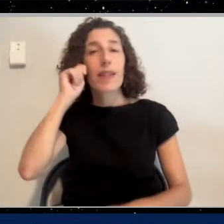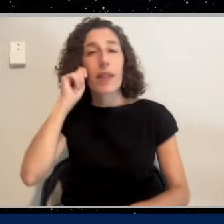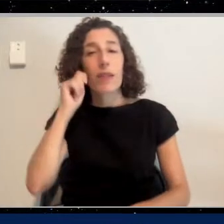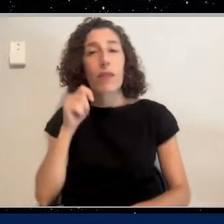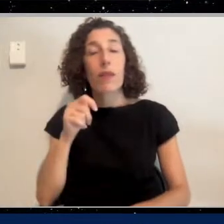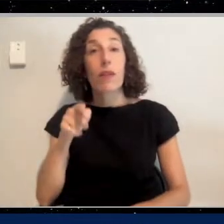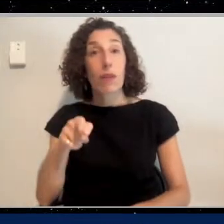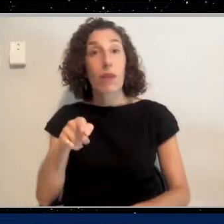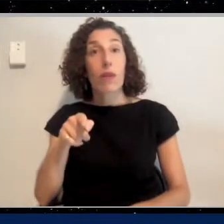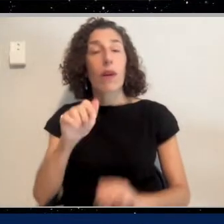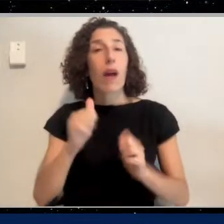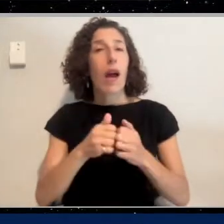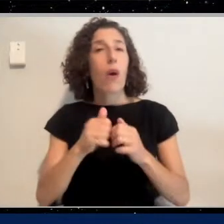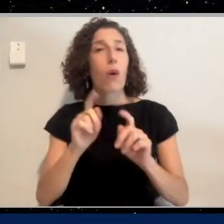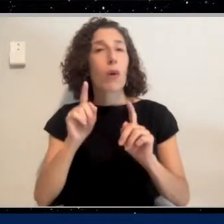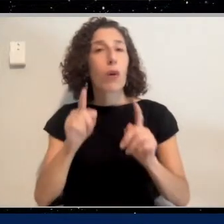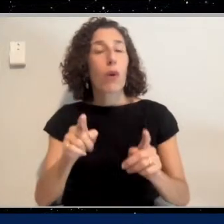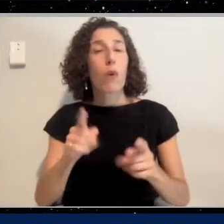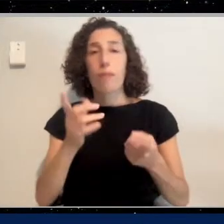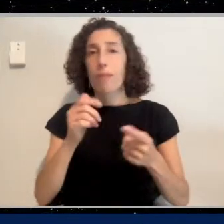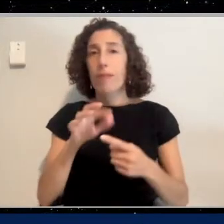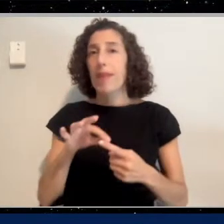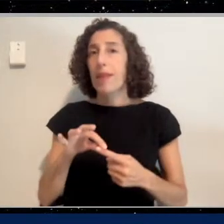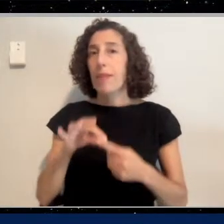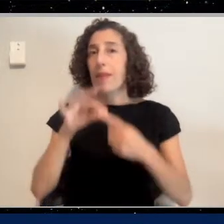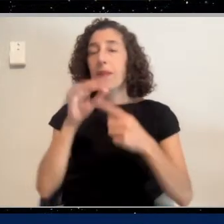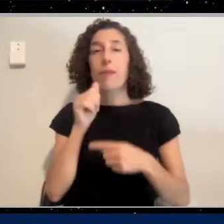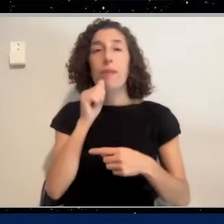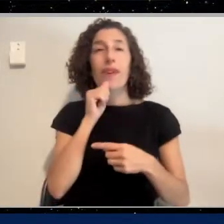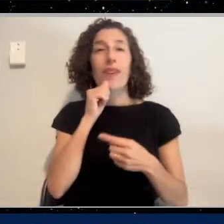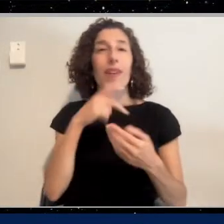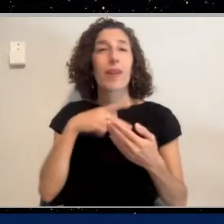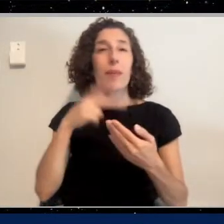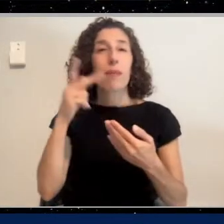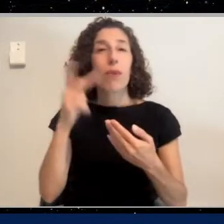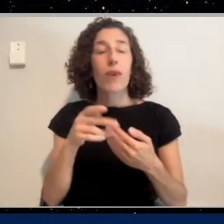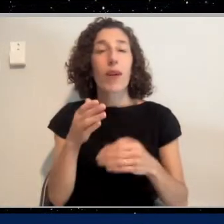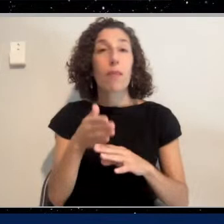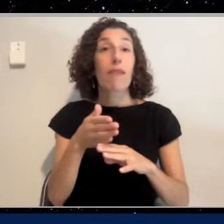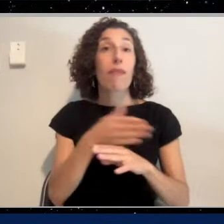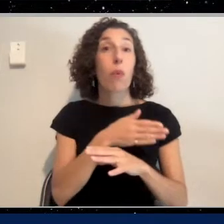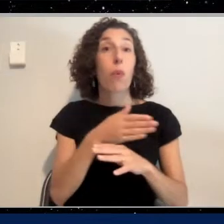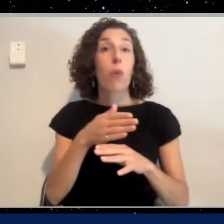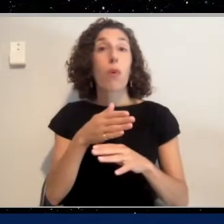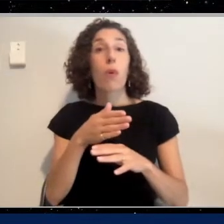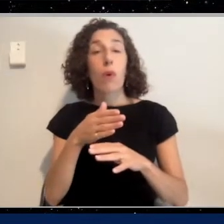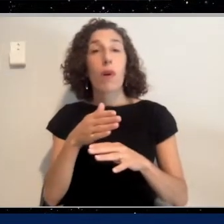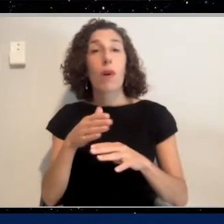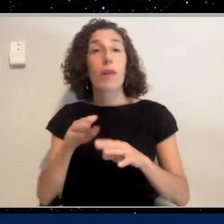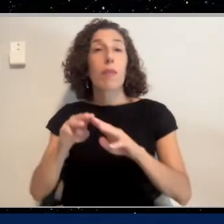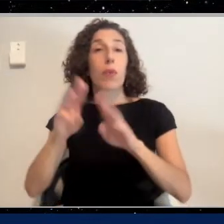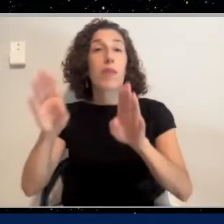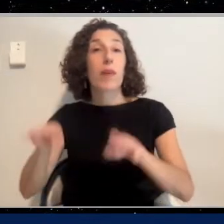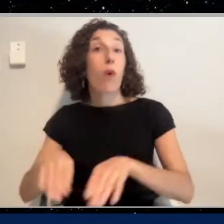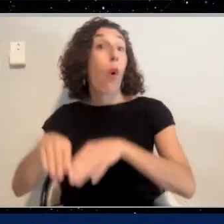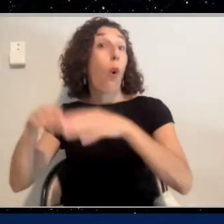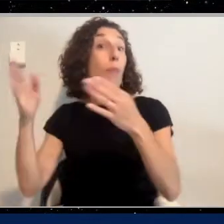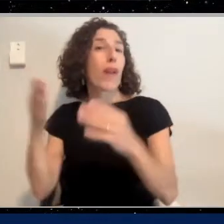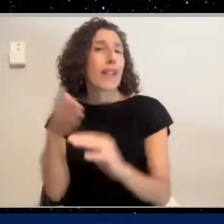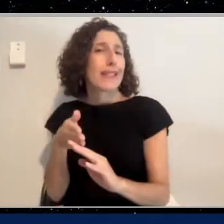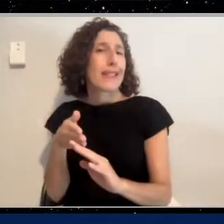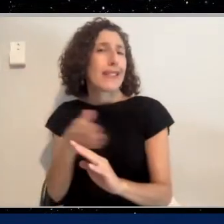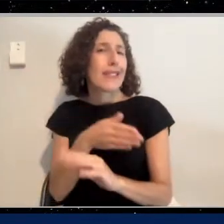register for our program. Right. And we turn off different things that might be